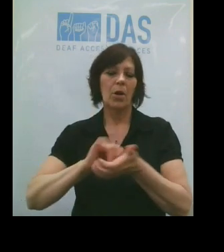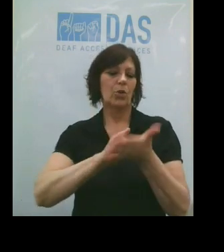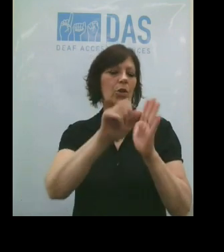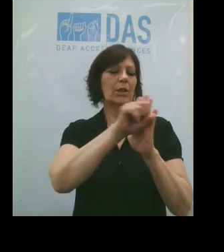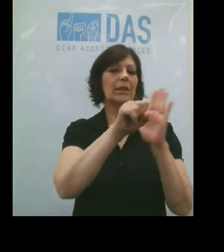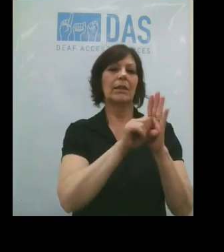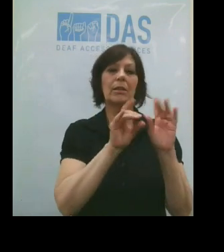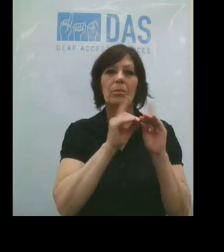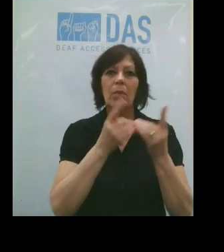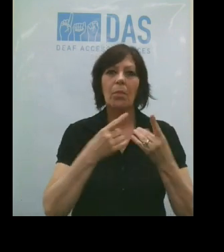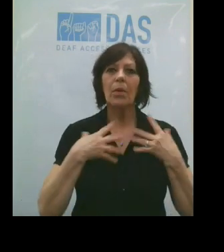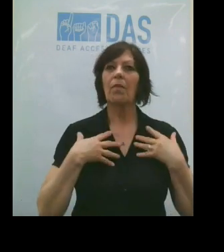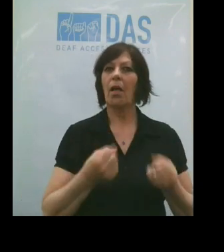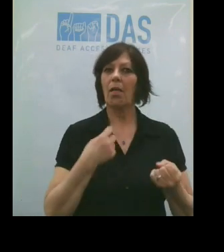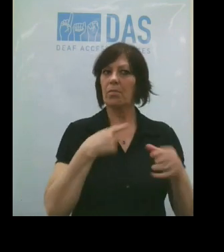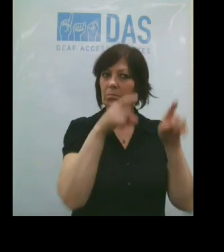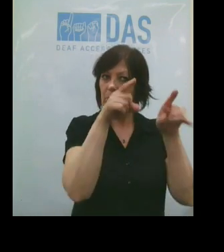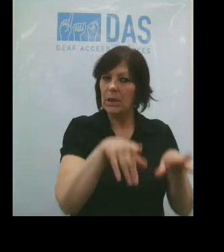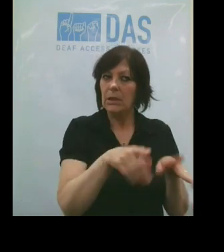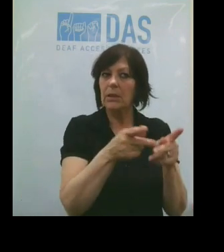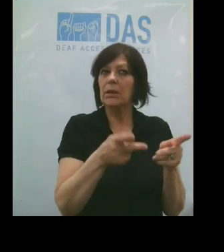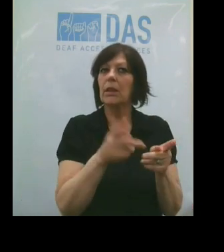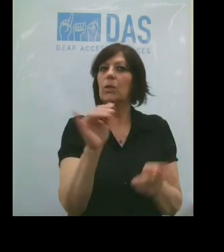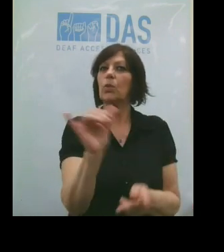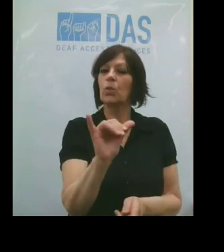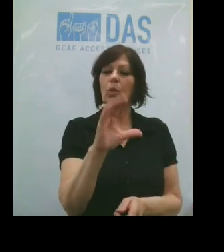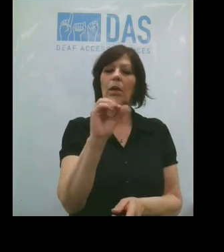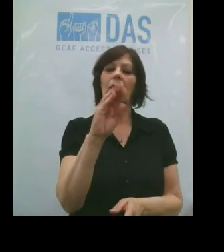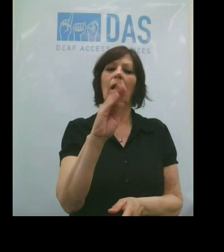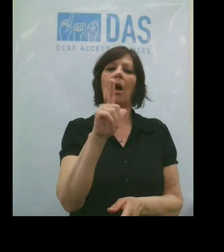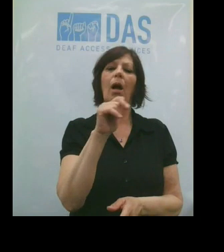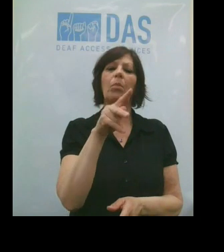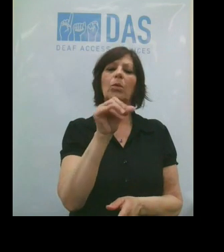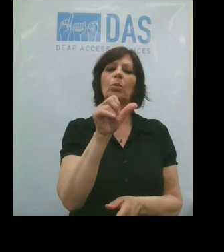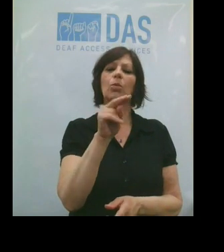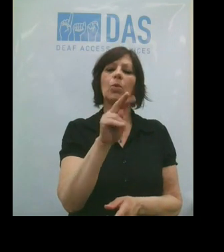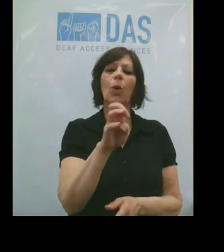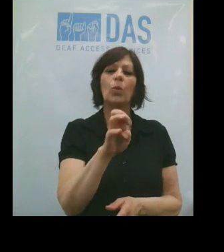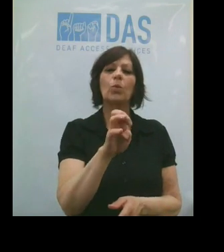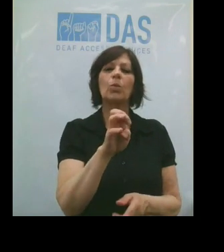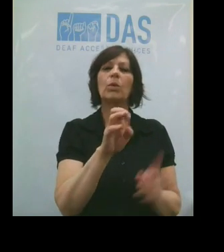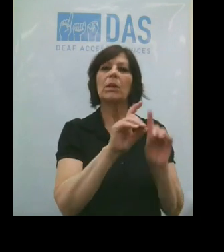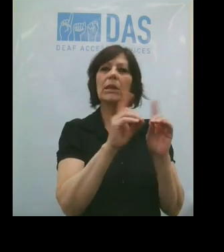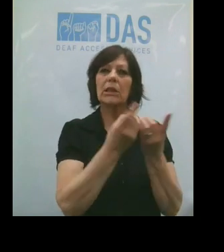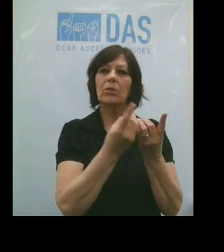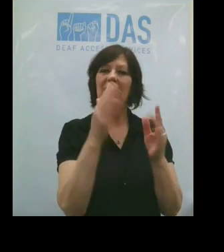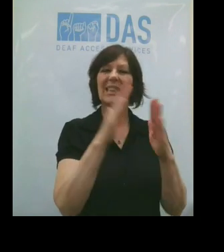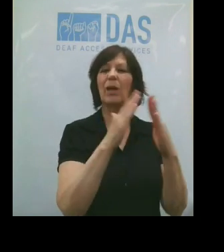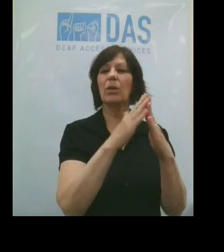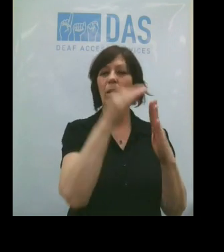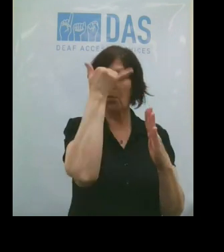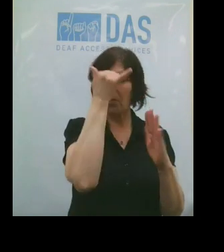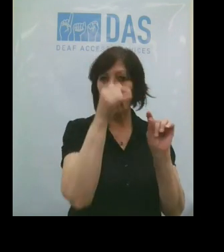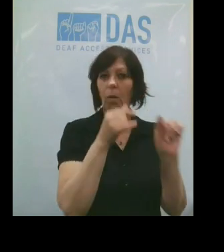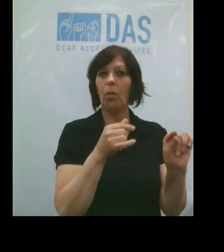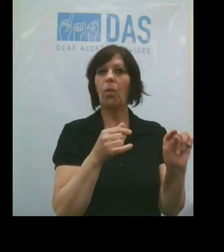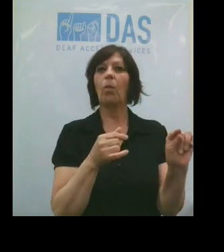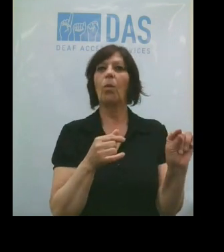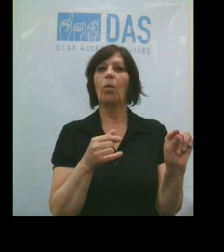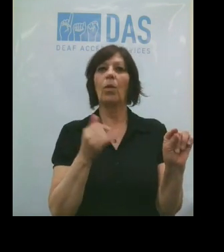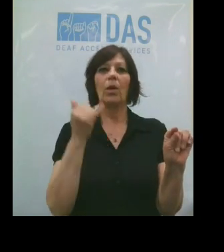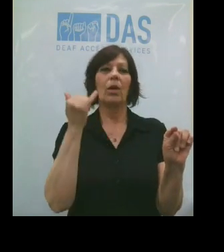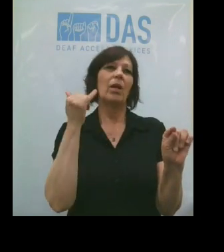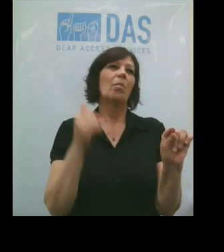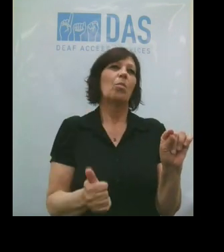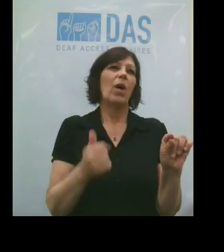has a testing site in the Cobblestone District in downtown Buffalo. For those that are basically